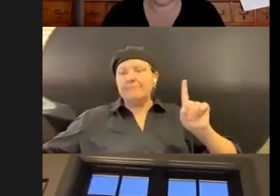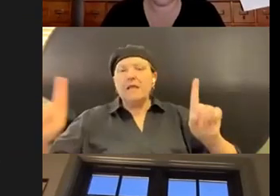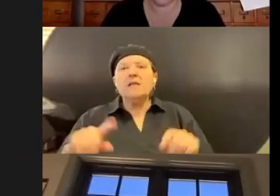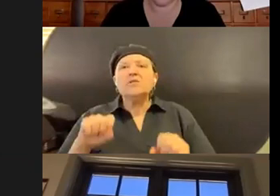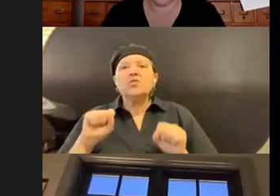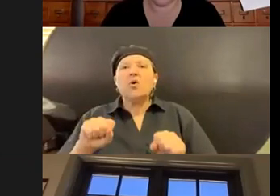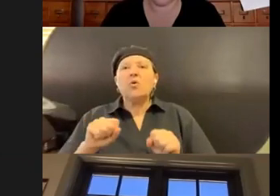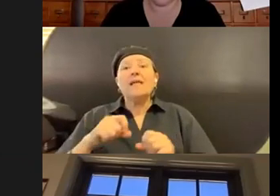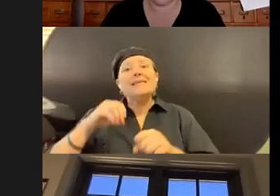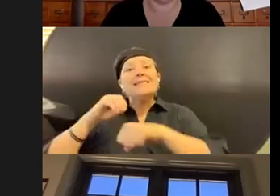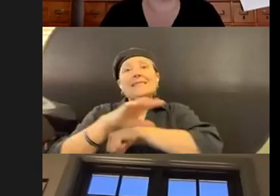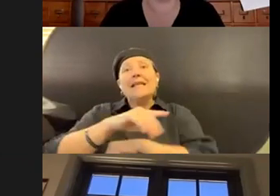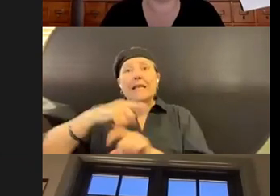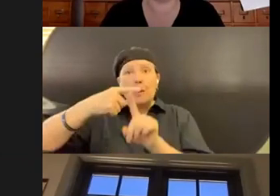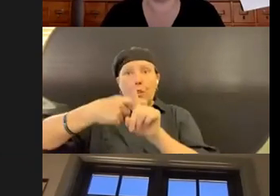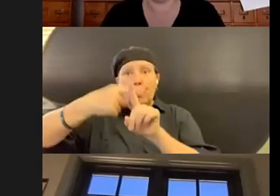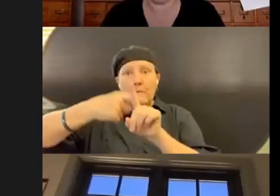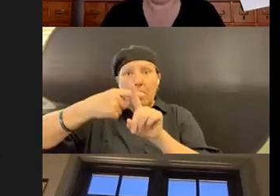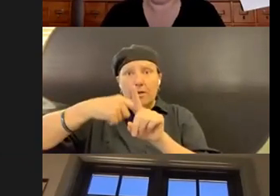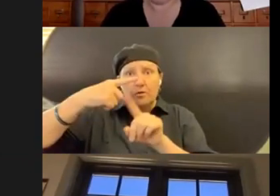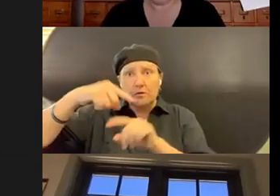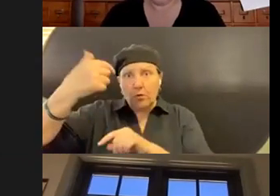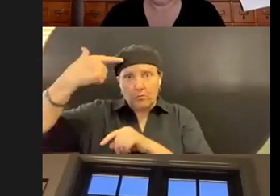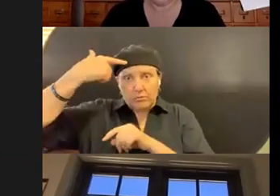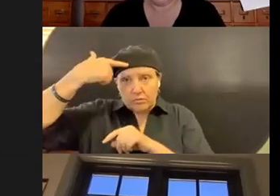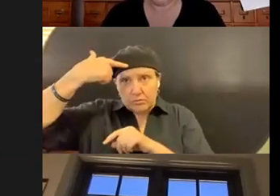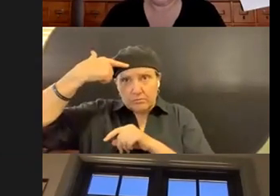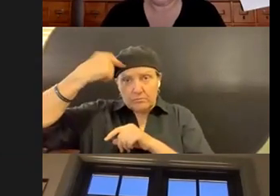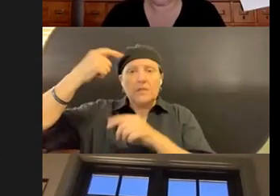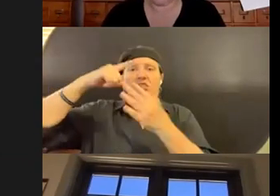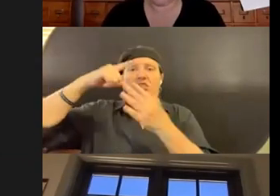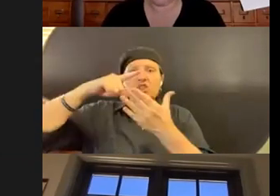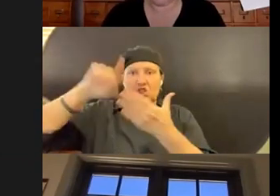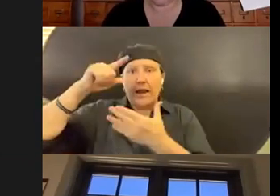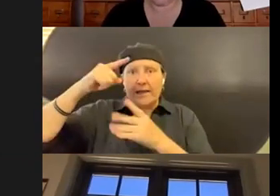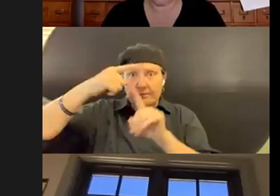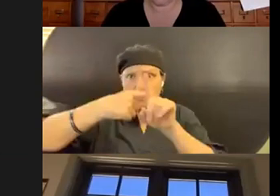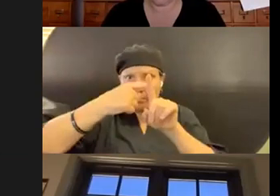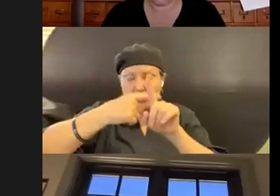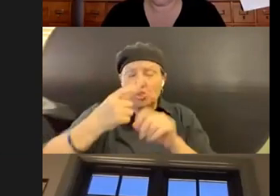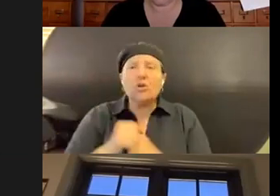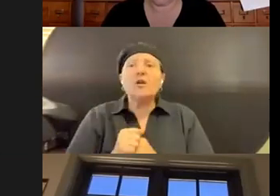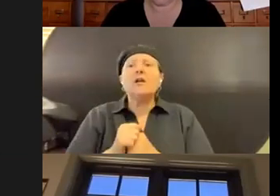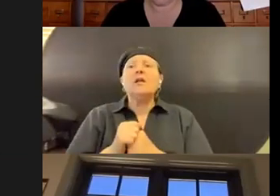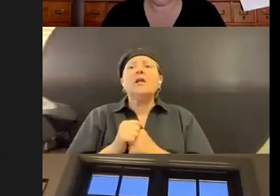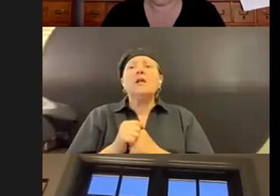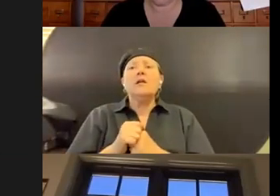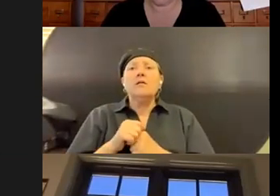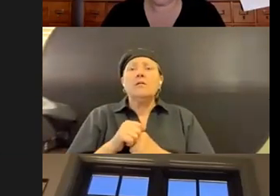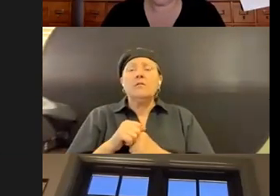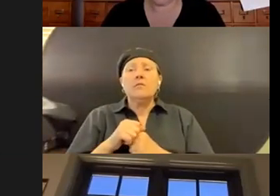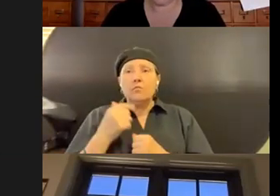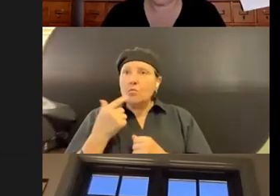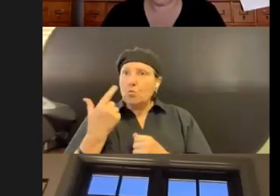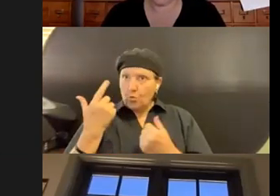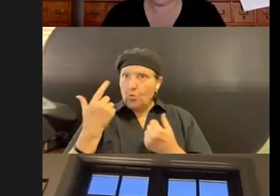thermometers to take the temperature of students as they're walking onto the campus. They would obviously ask that we've already measured